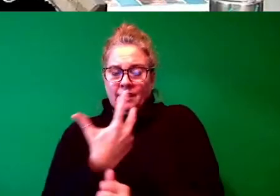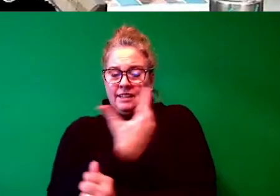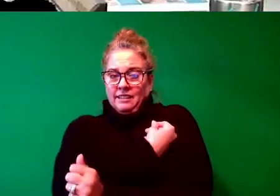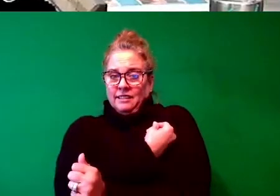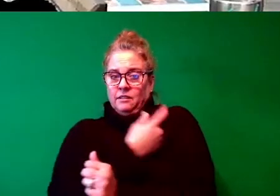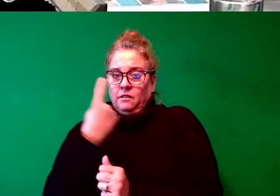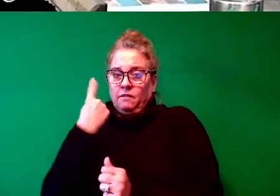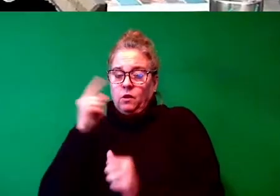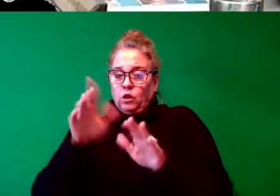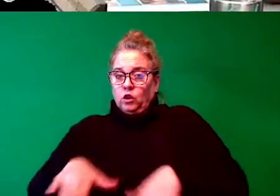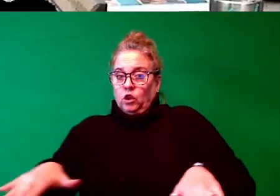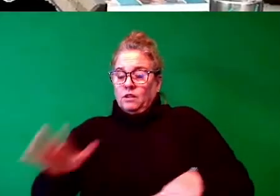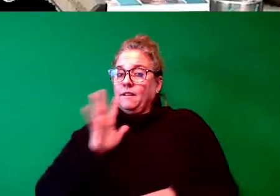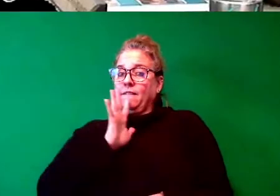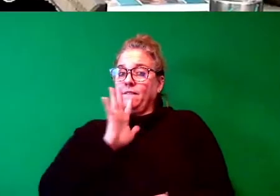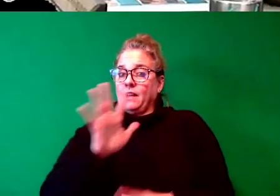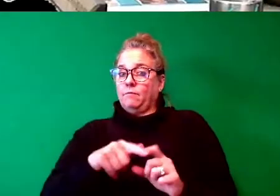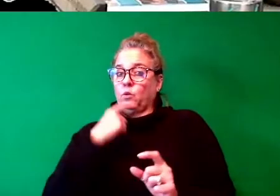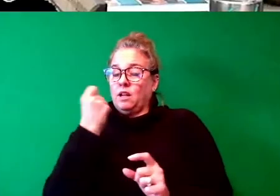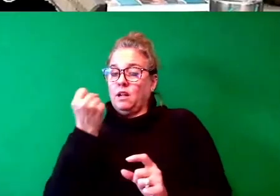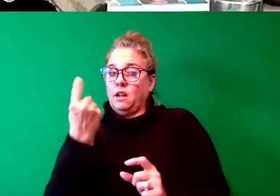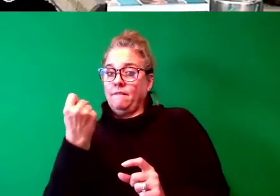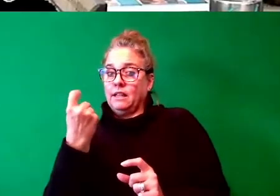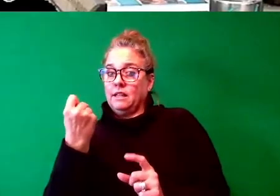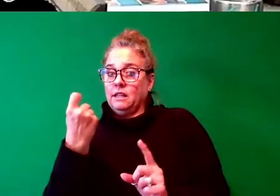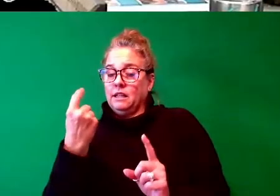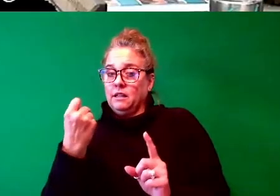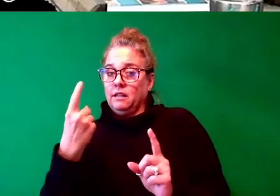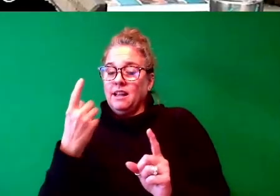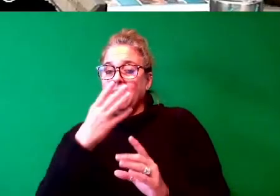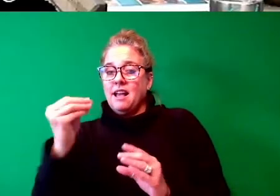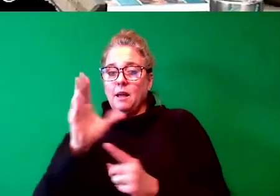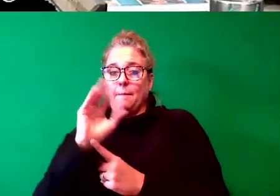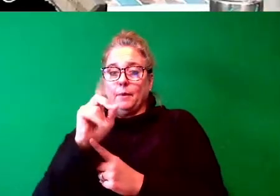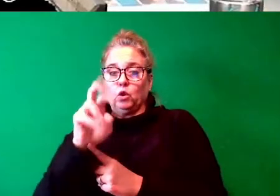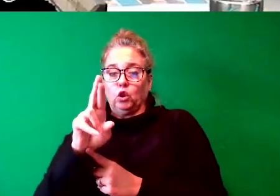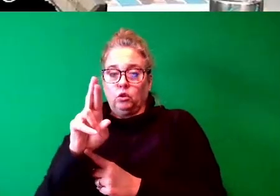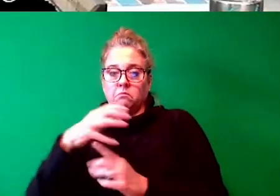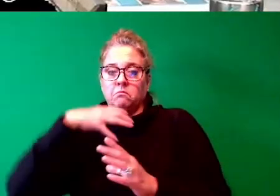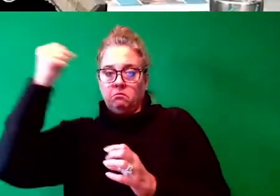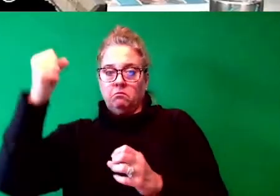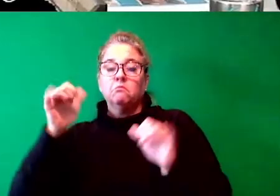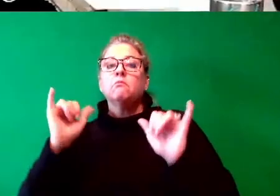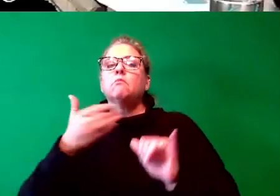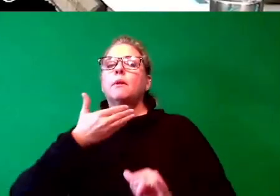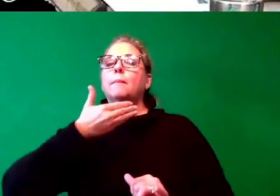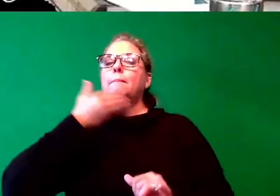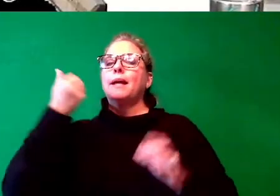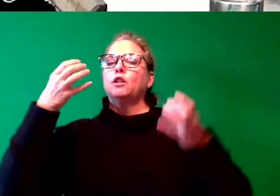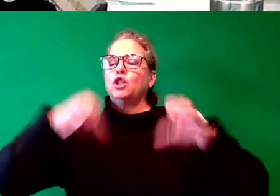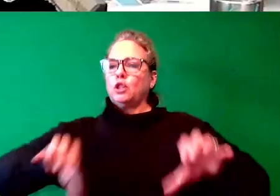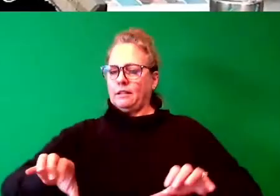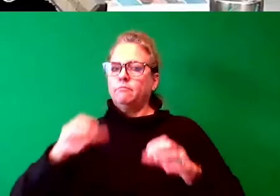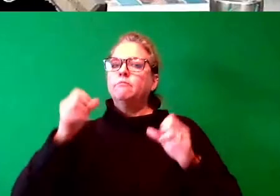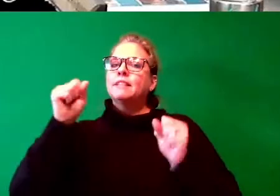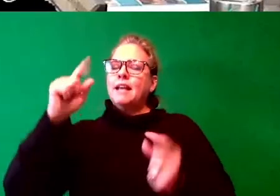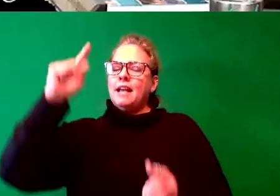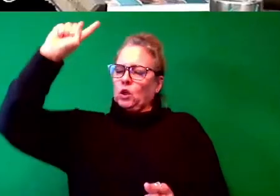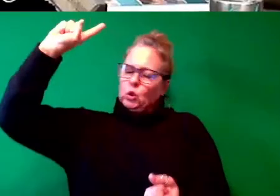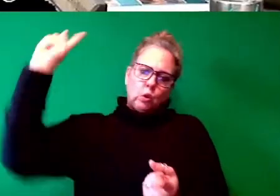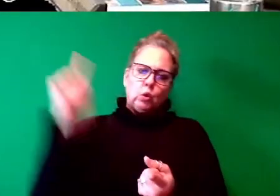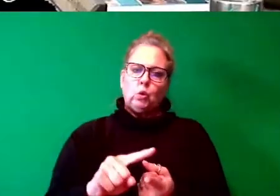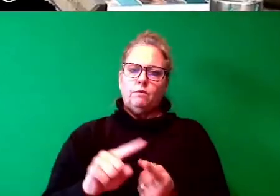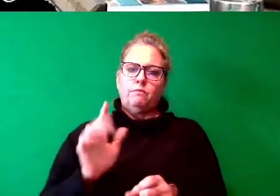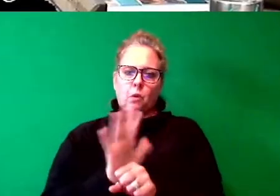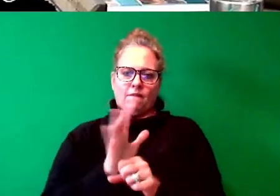and booster shots for older folks, our options are even better. Messenger RNA, mRNA technology,